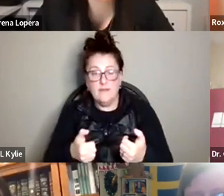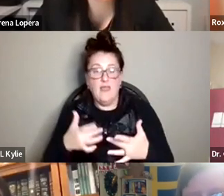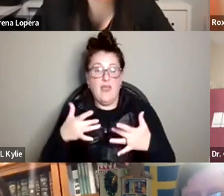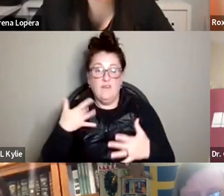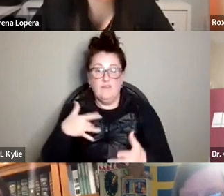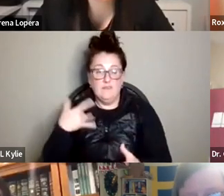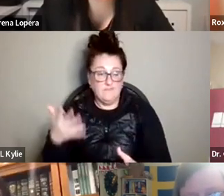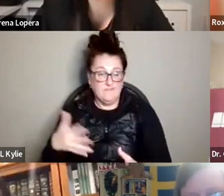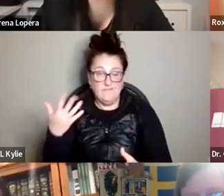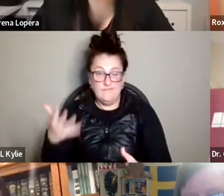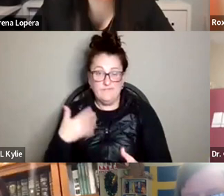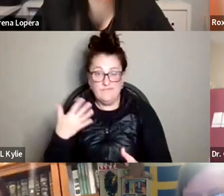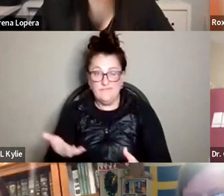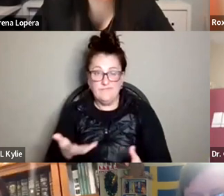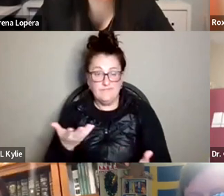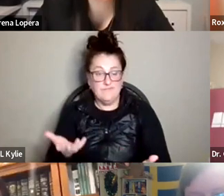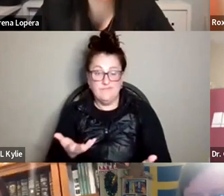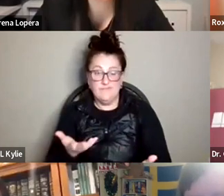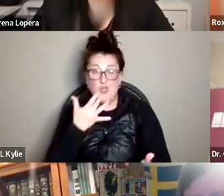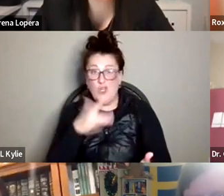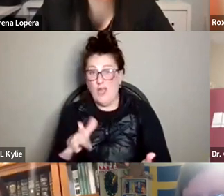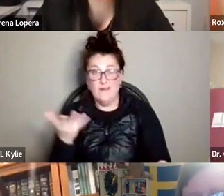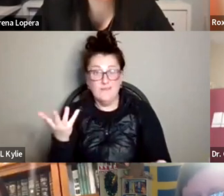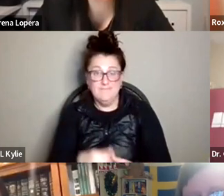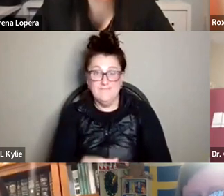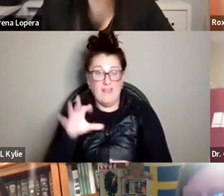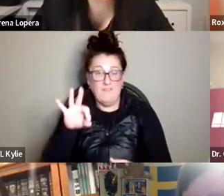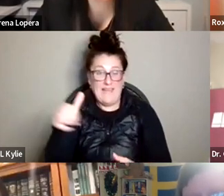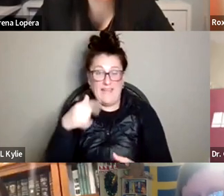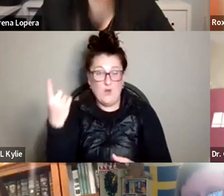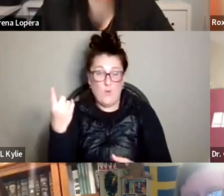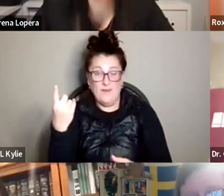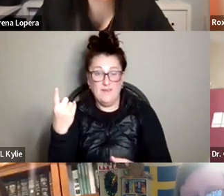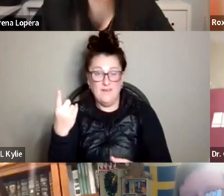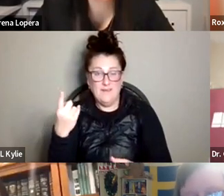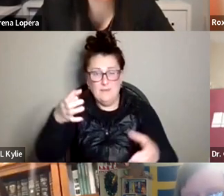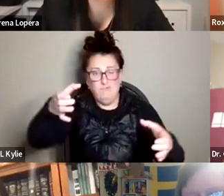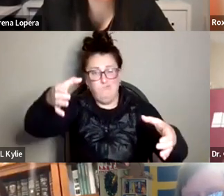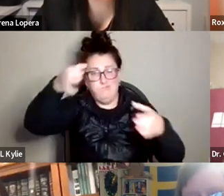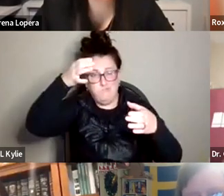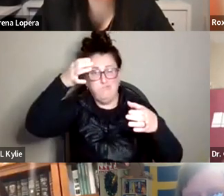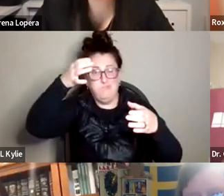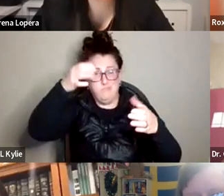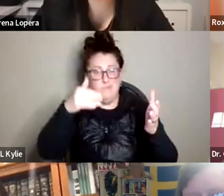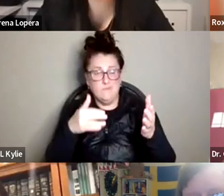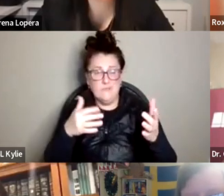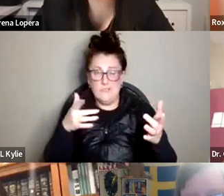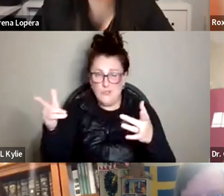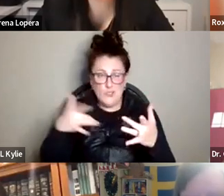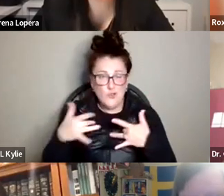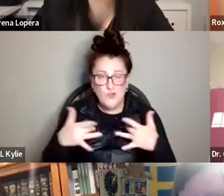that you're good luck in finding anybody as educated, as